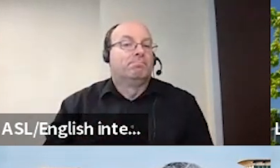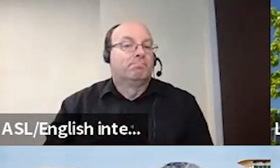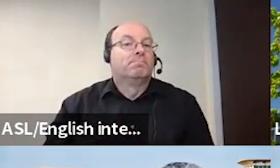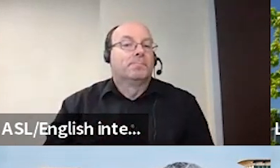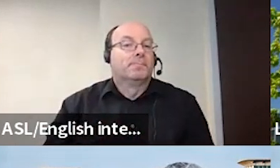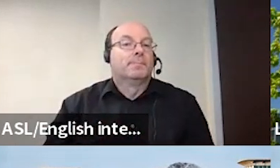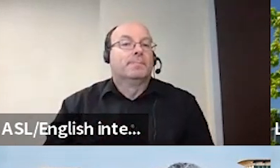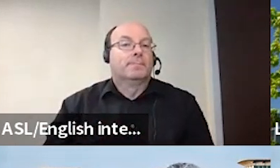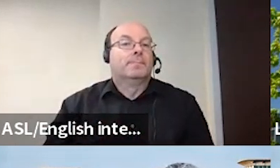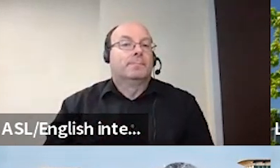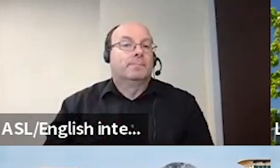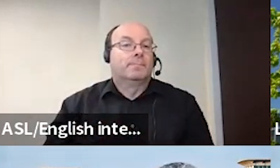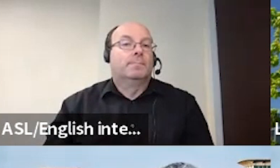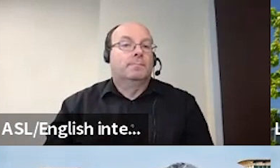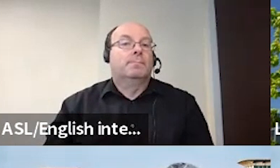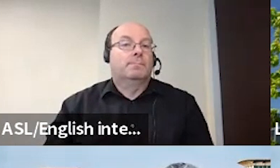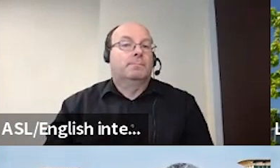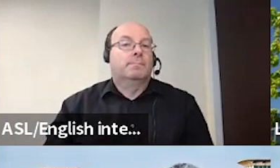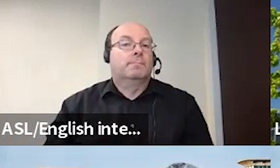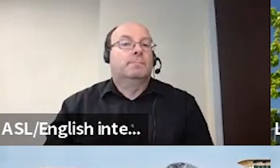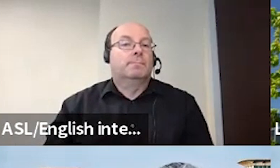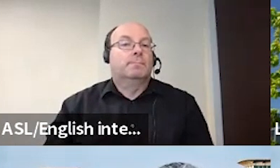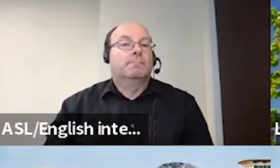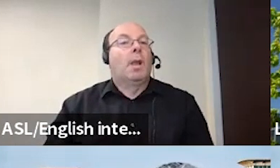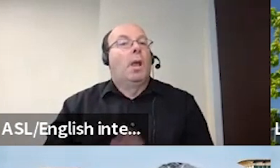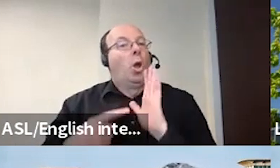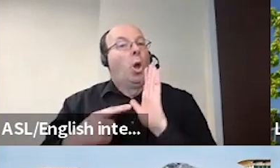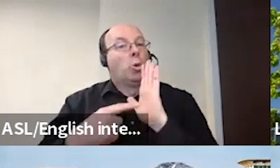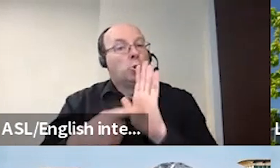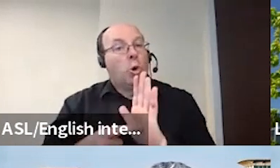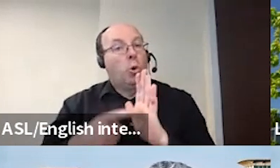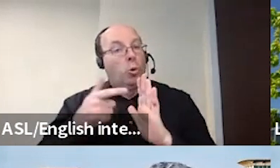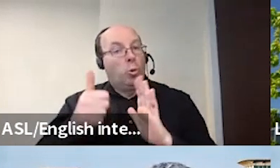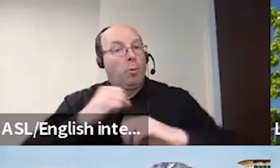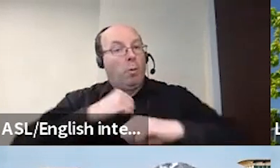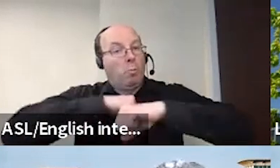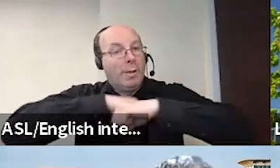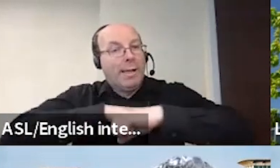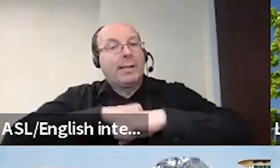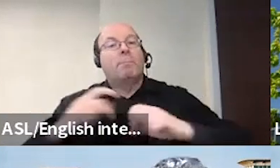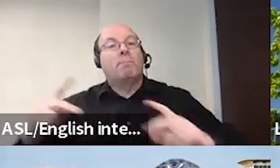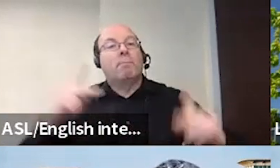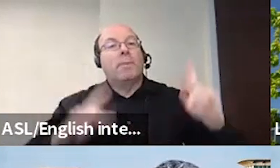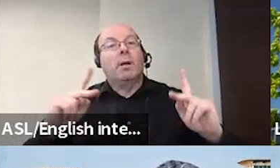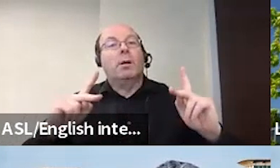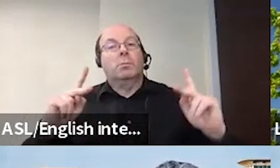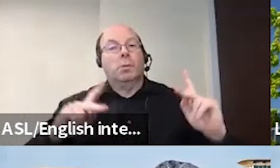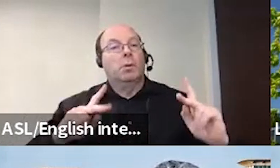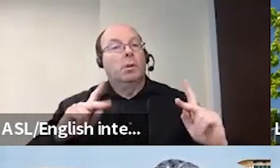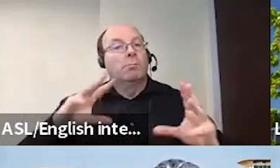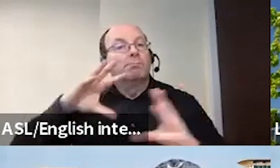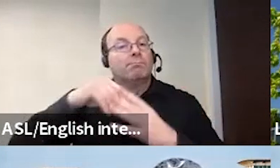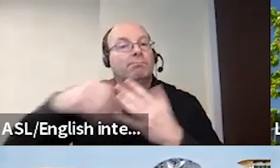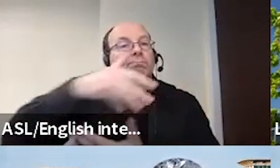indicator that vaccination is critically important to protect yourself and others that you come in contact